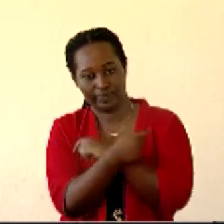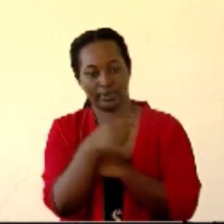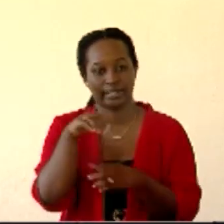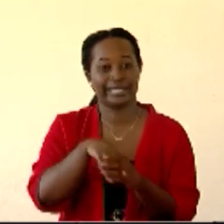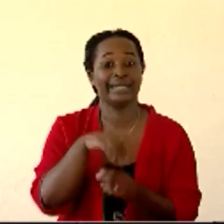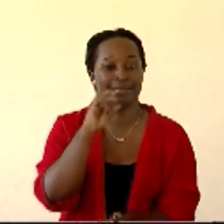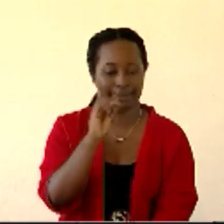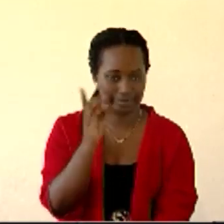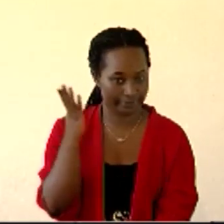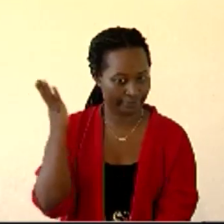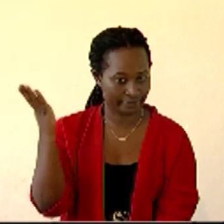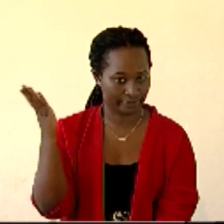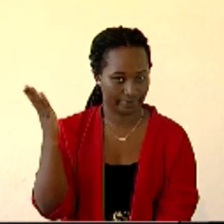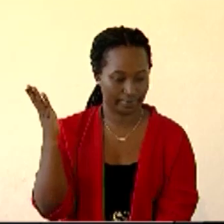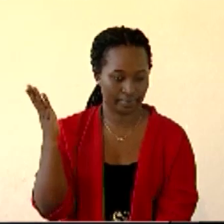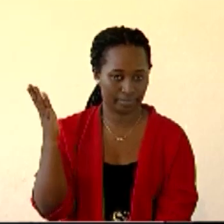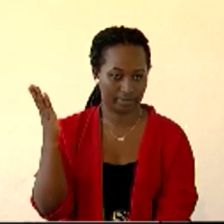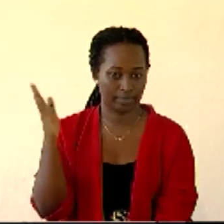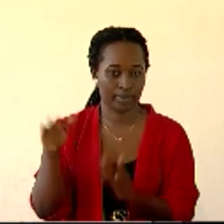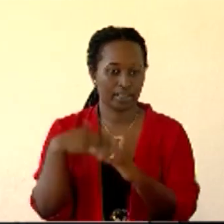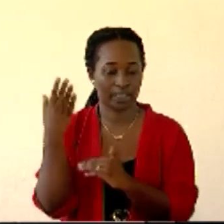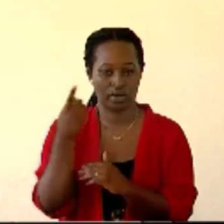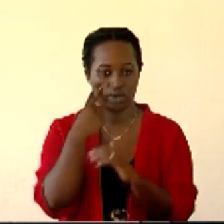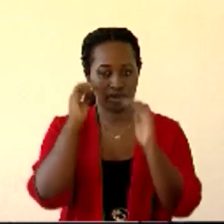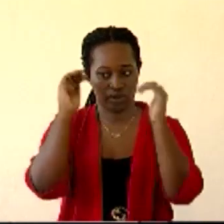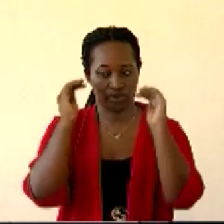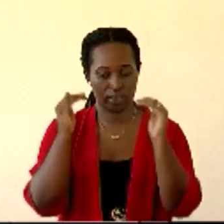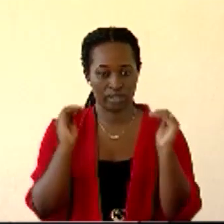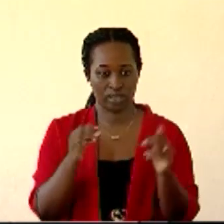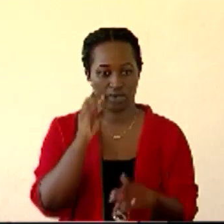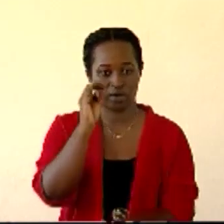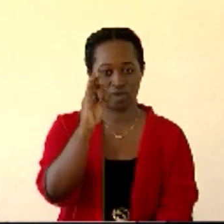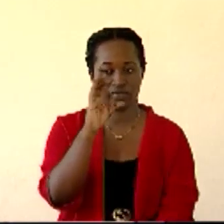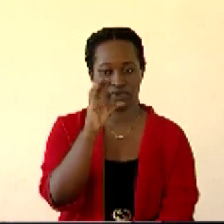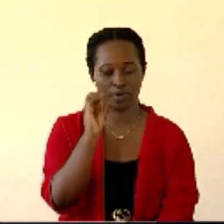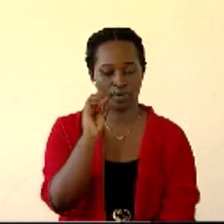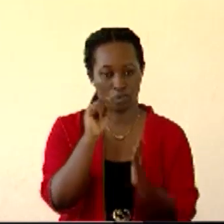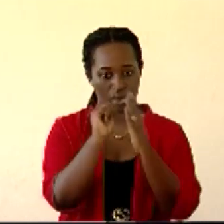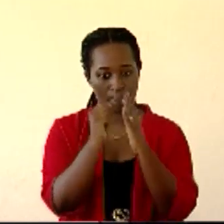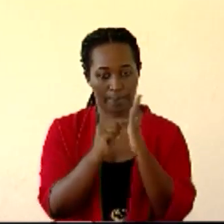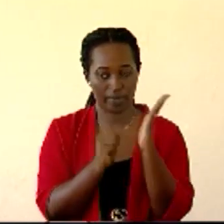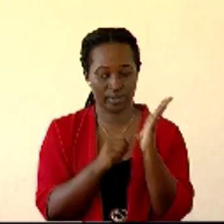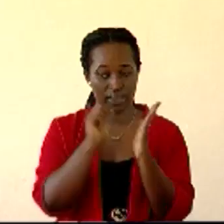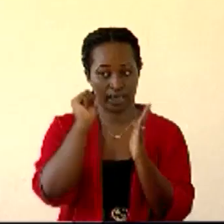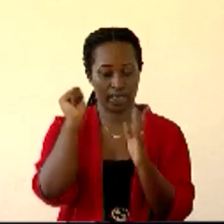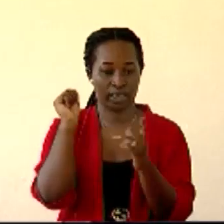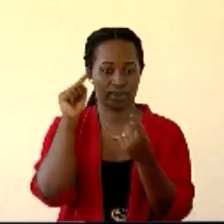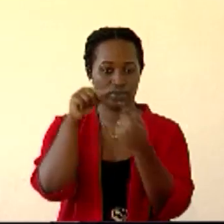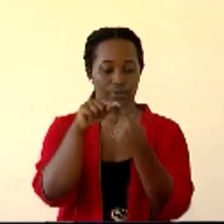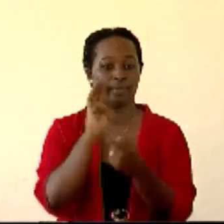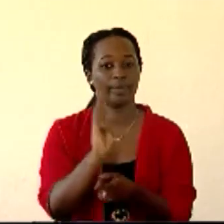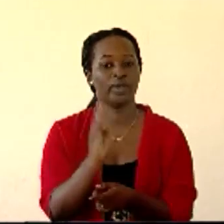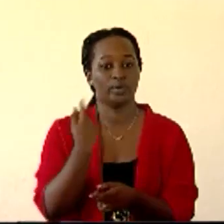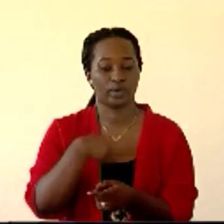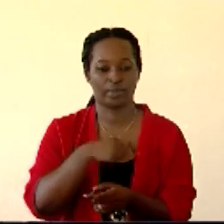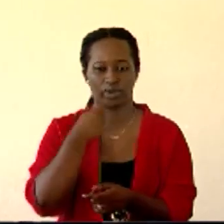one. Deduce the structures of compounds A to D. So that is the question number 1. We need to put down